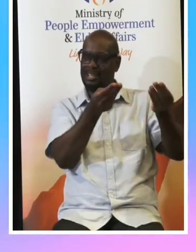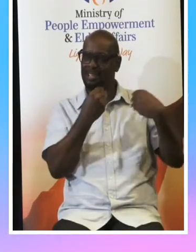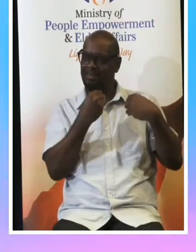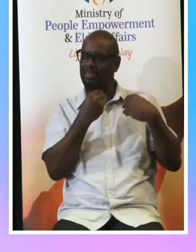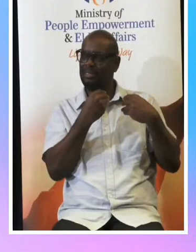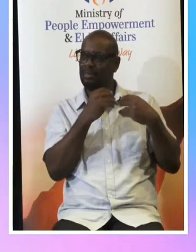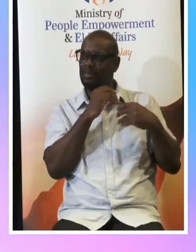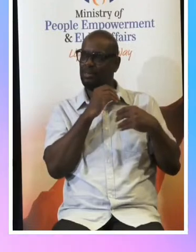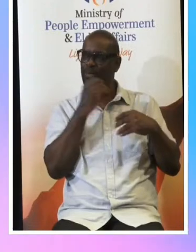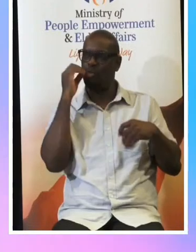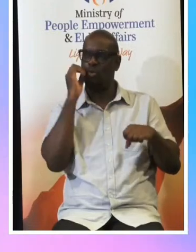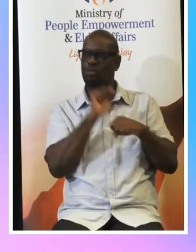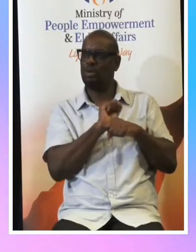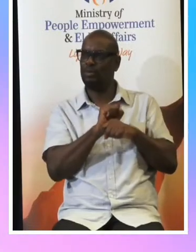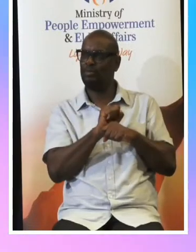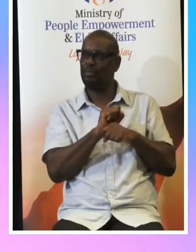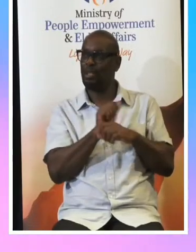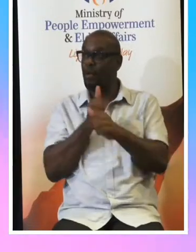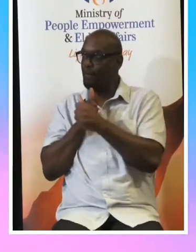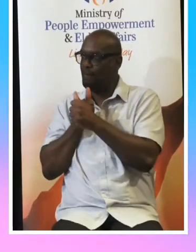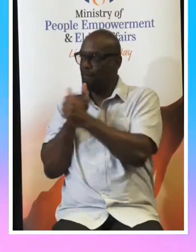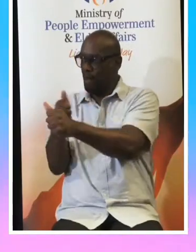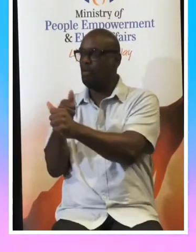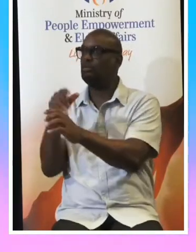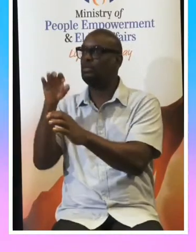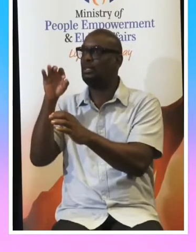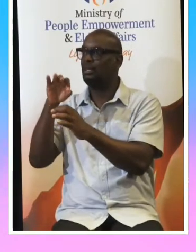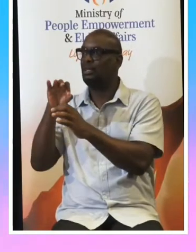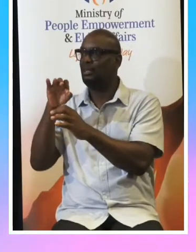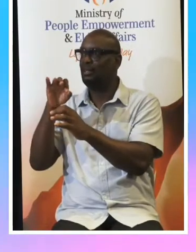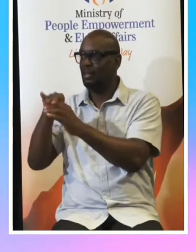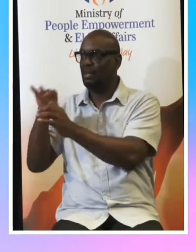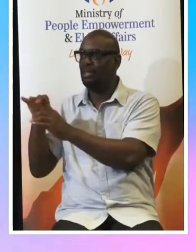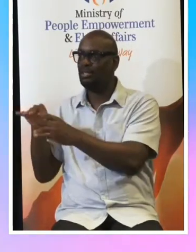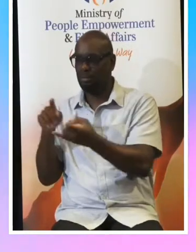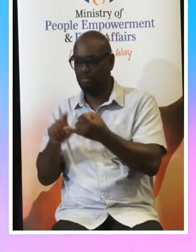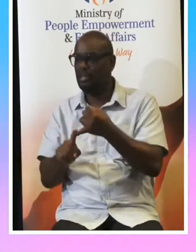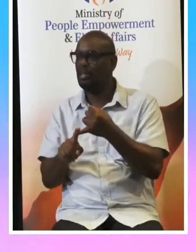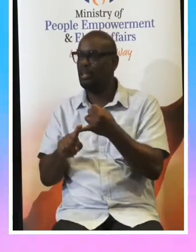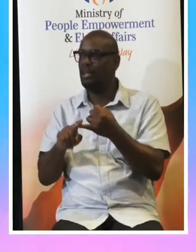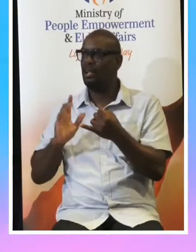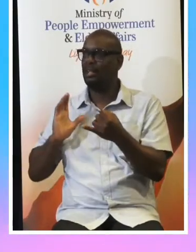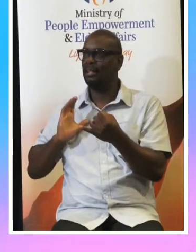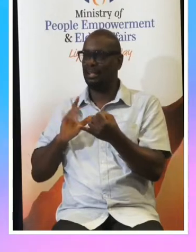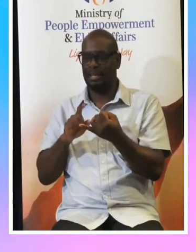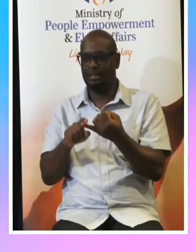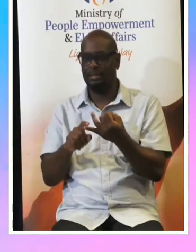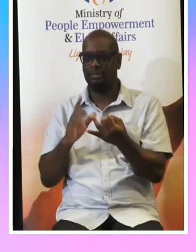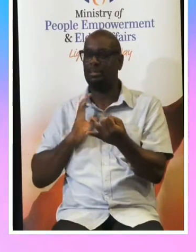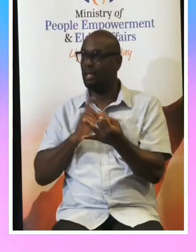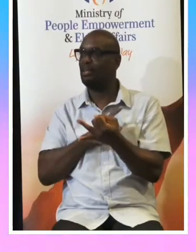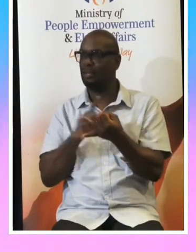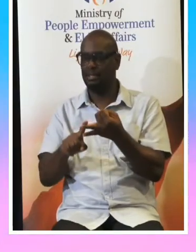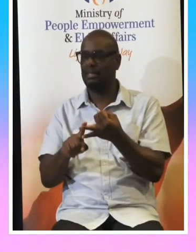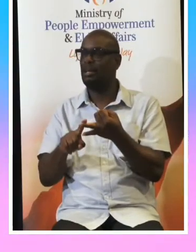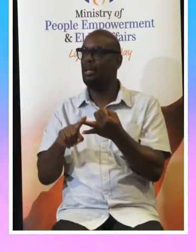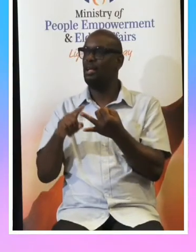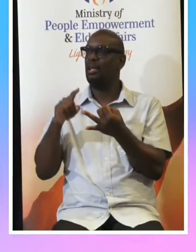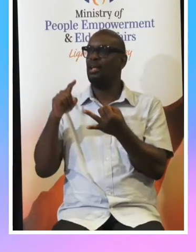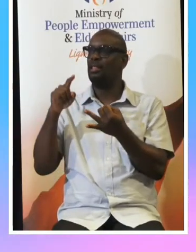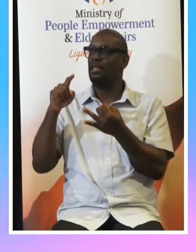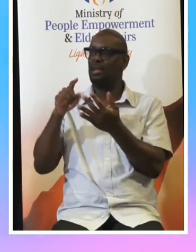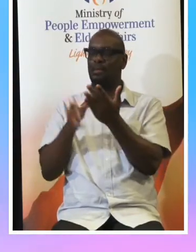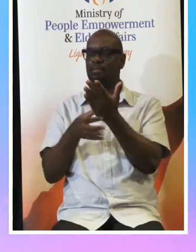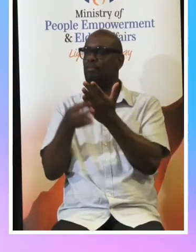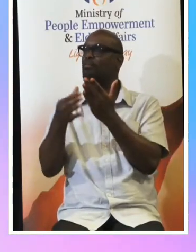elections, the candidates, the manifestos, the speeches. And this is where I fell in love with